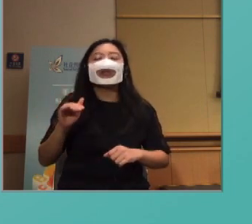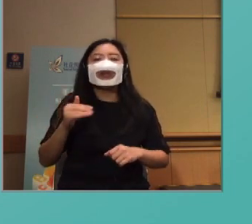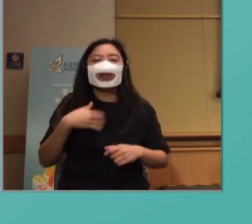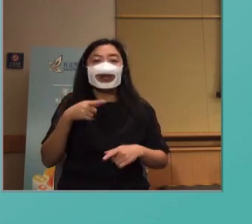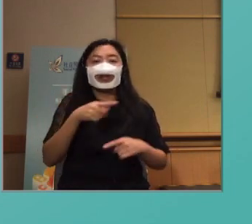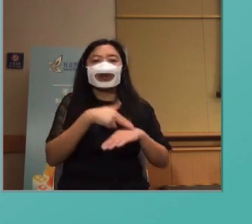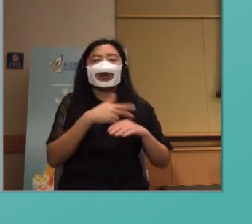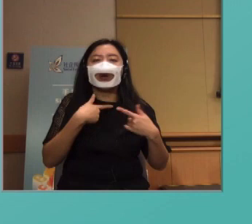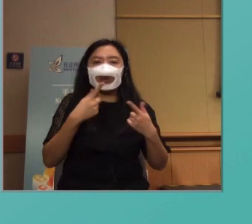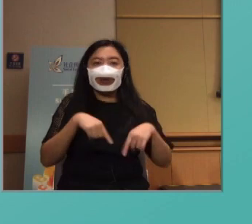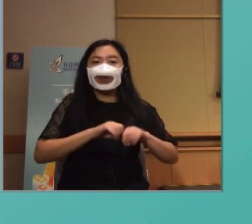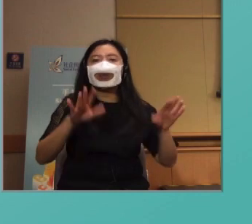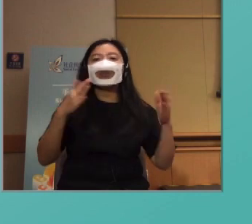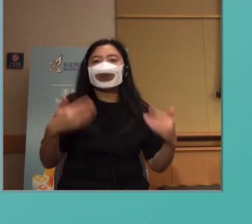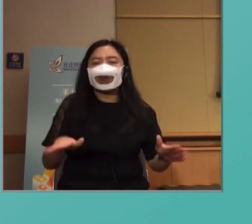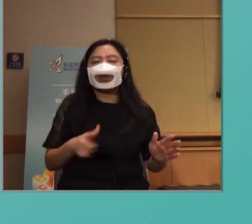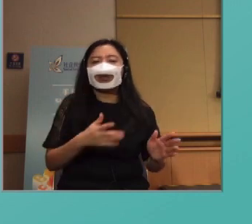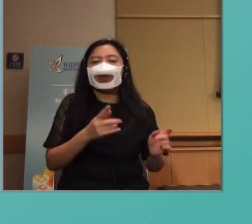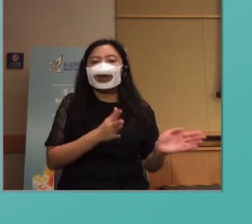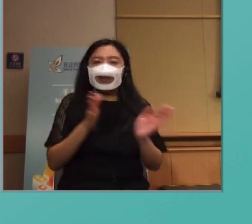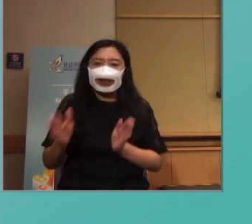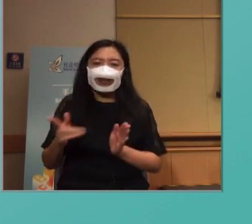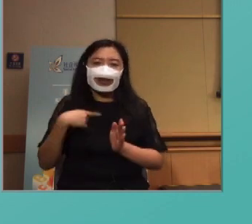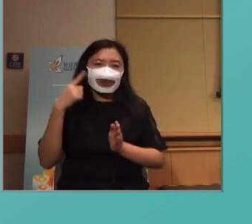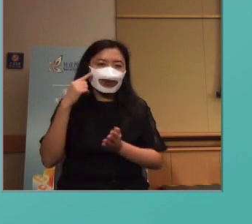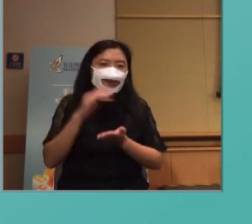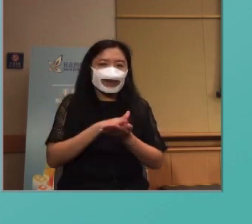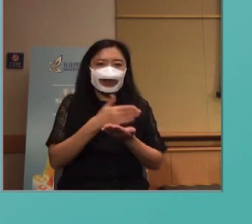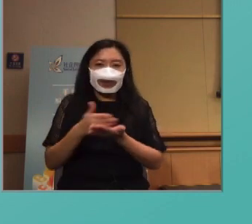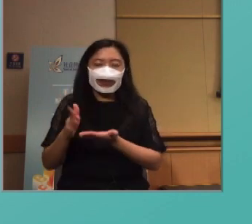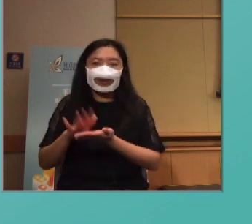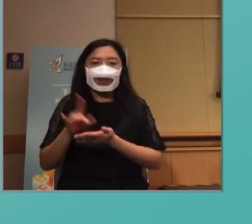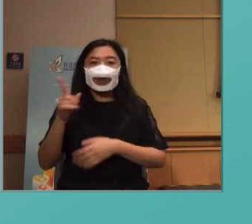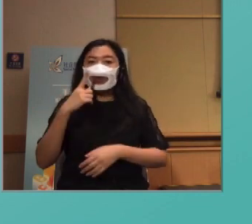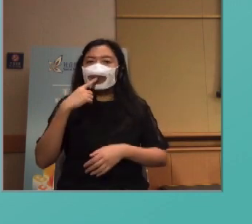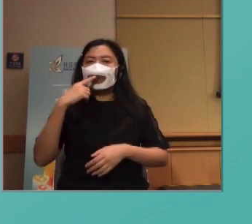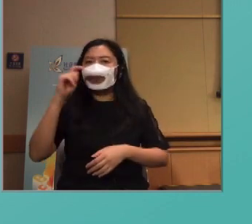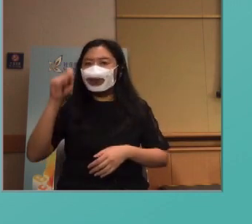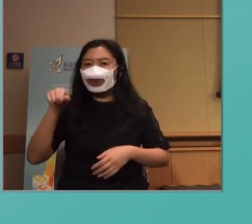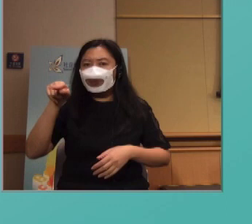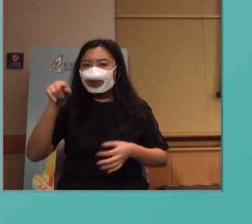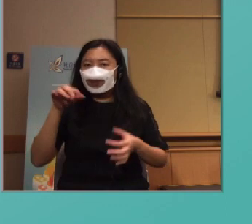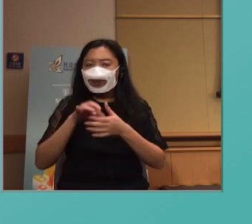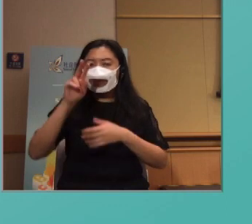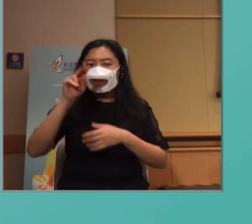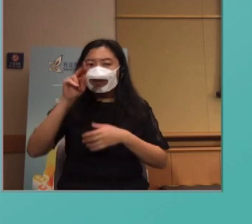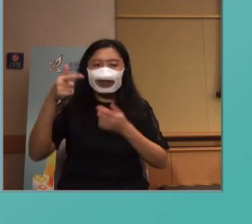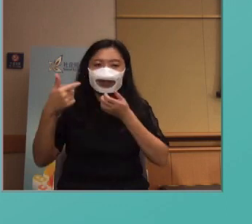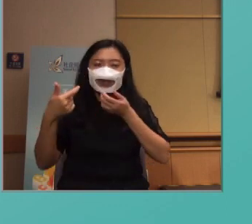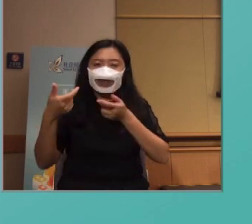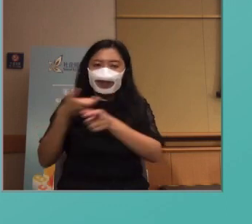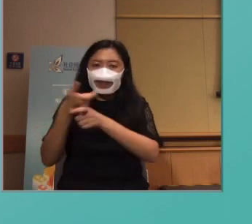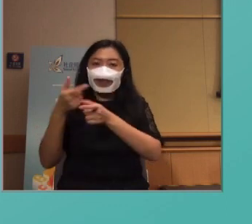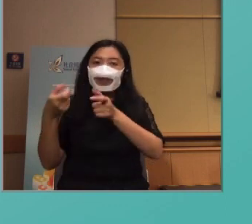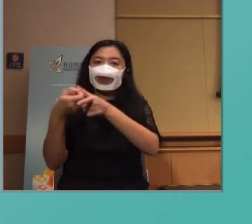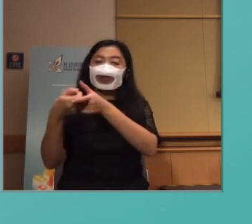is the wave with Ukraine NFT sale. So this drop is made of one access